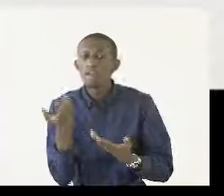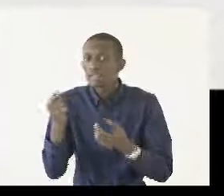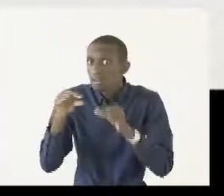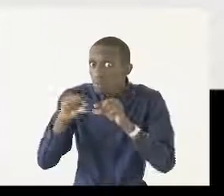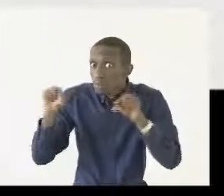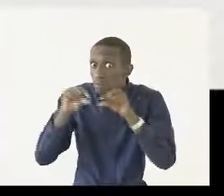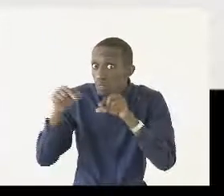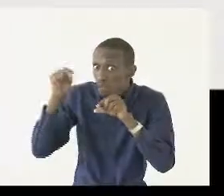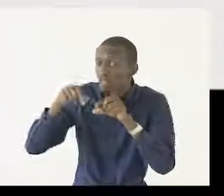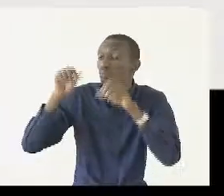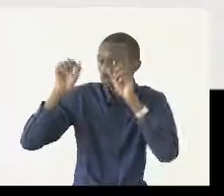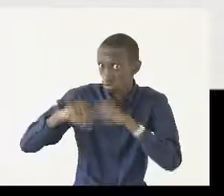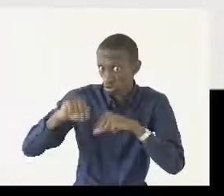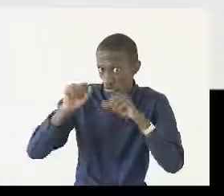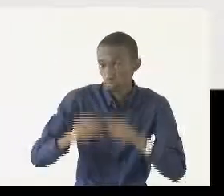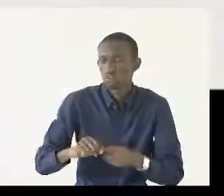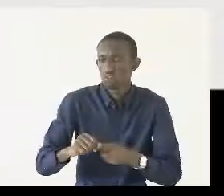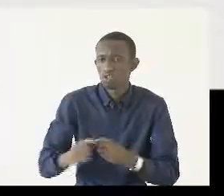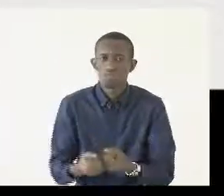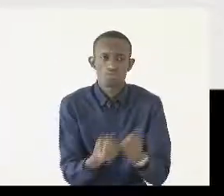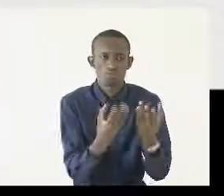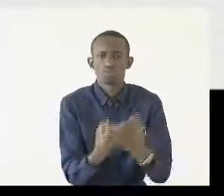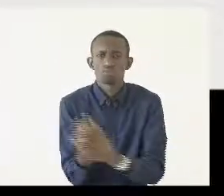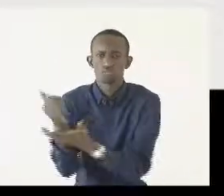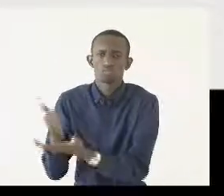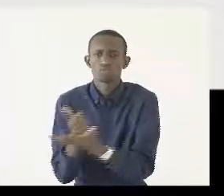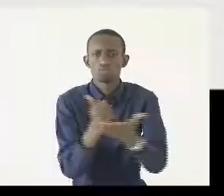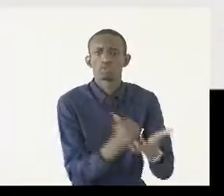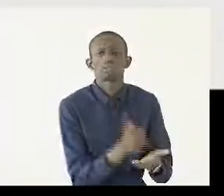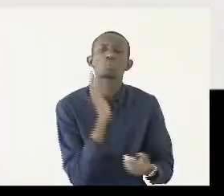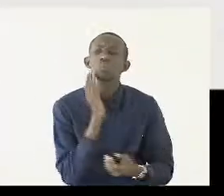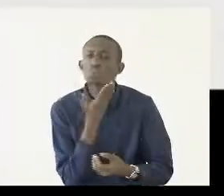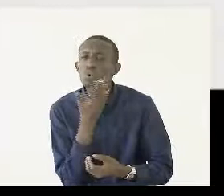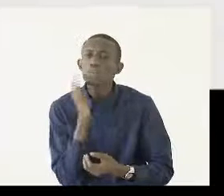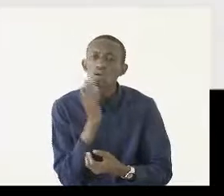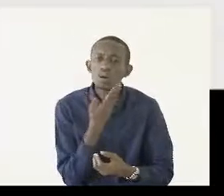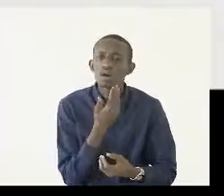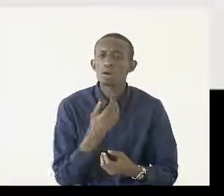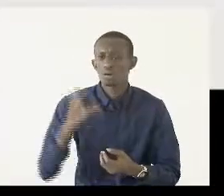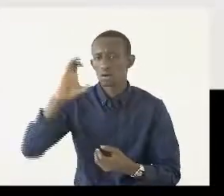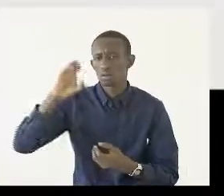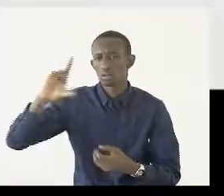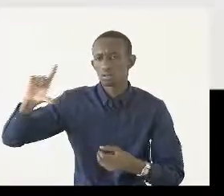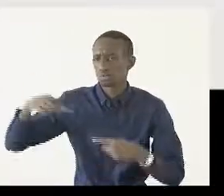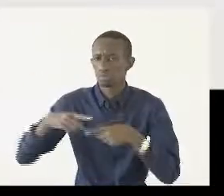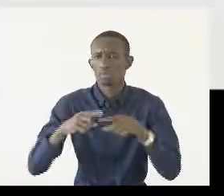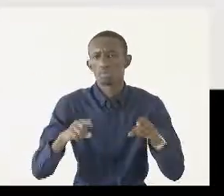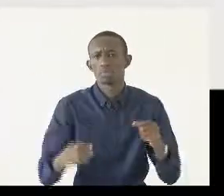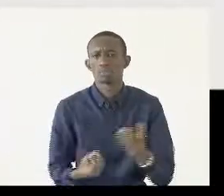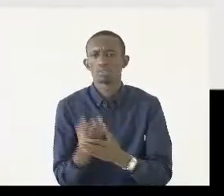these veins can distribute water, mineral salts to different cells we find in